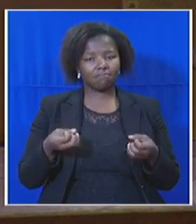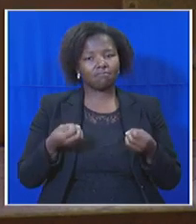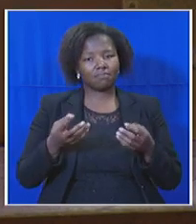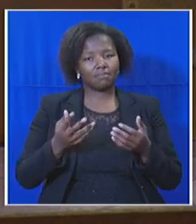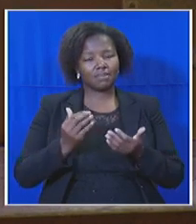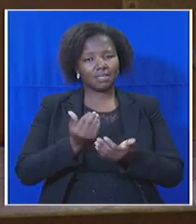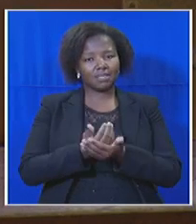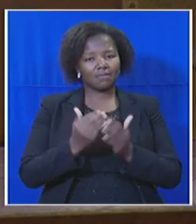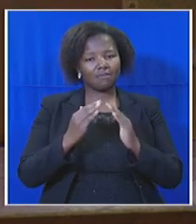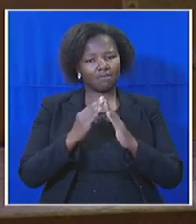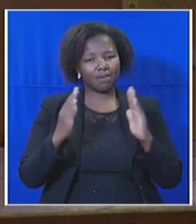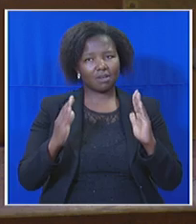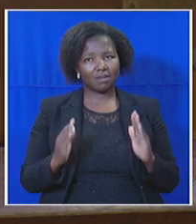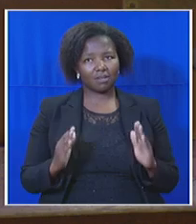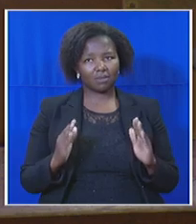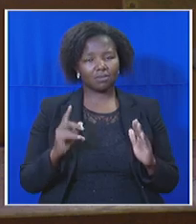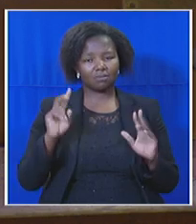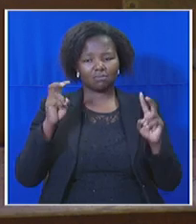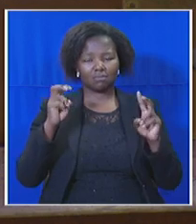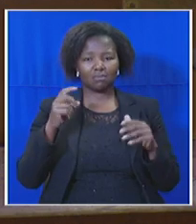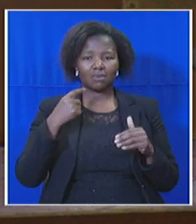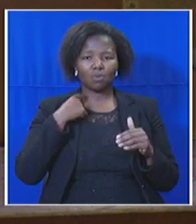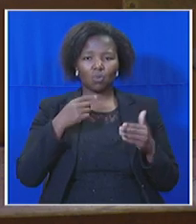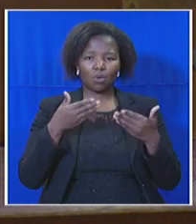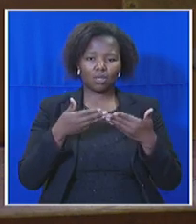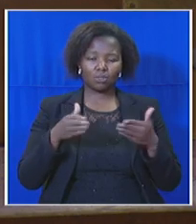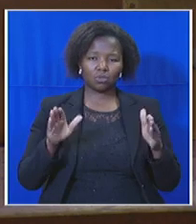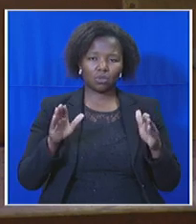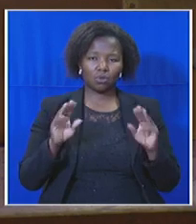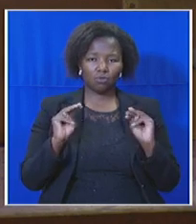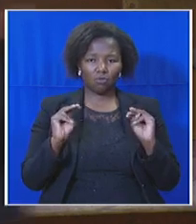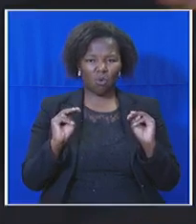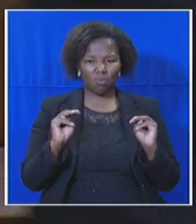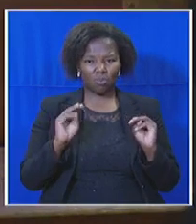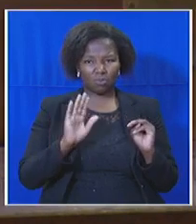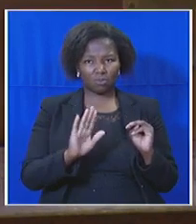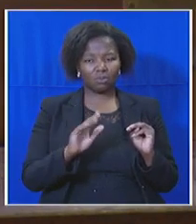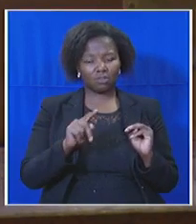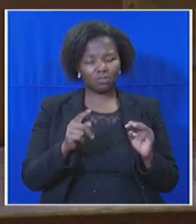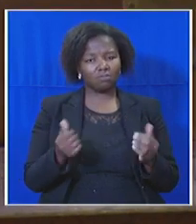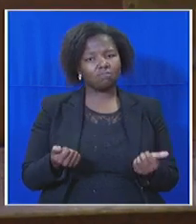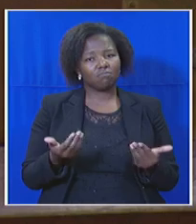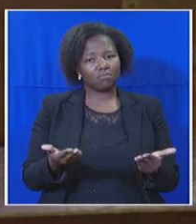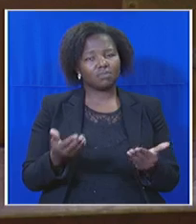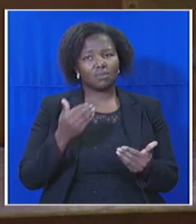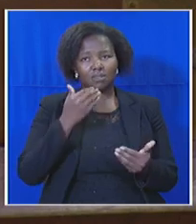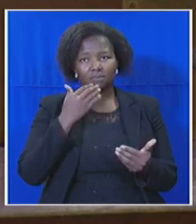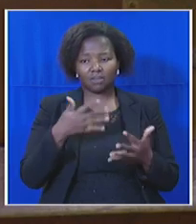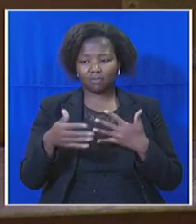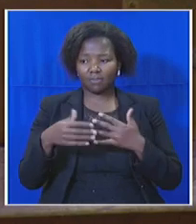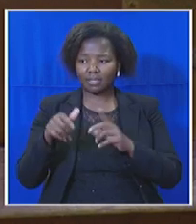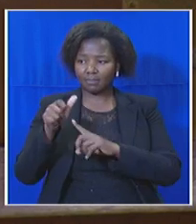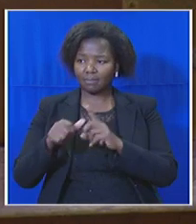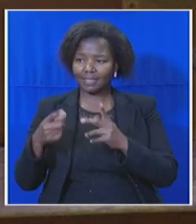named White Door House of Hope, which will serve as a service delivery center for victims of